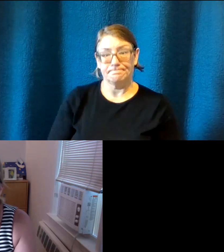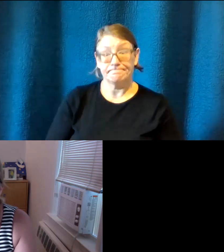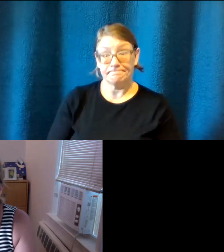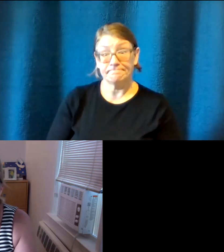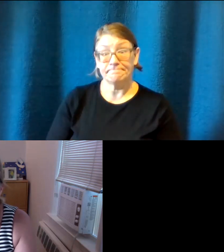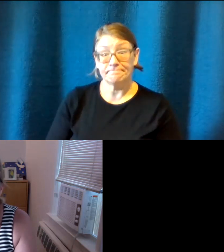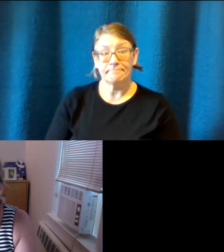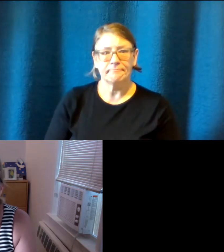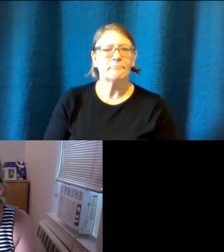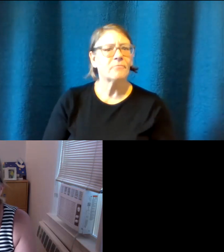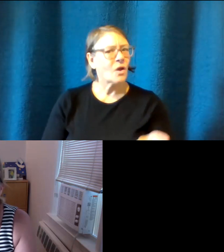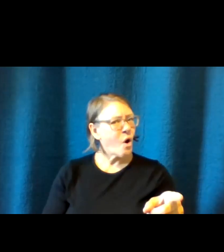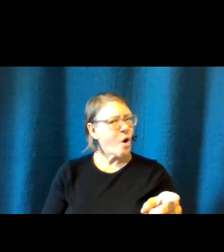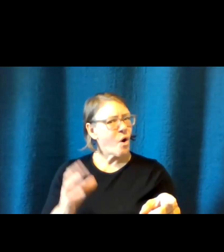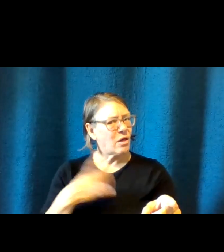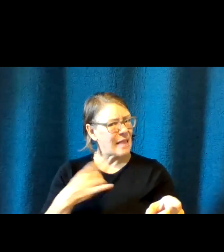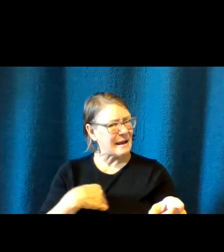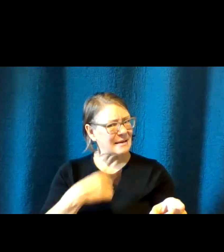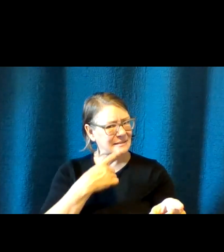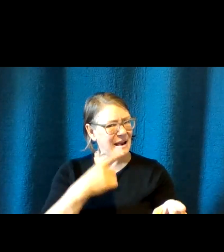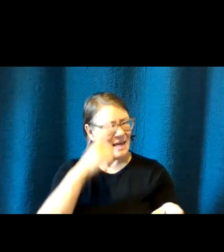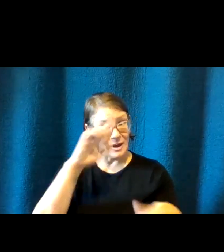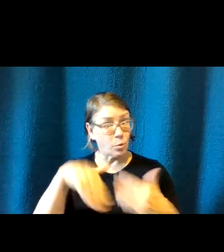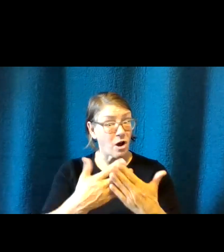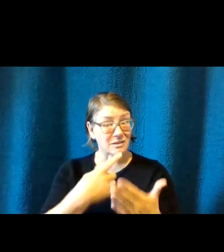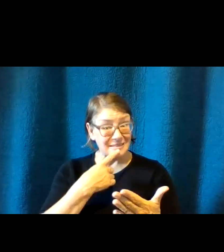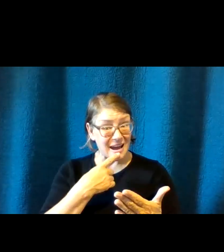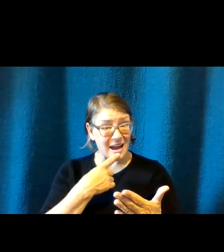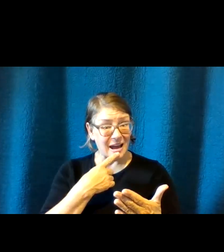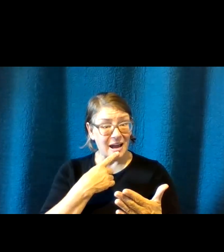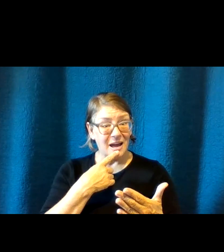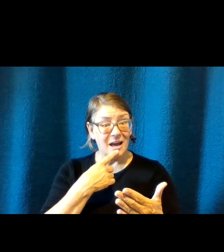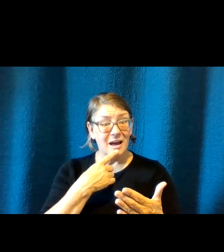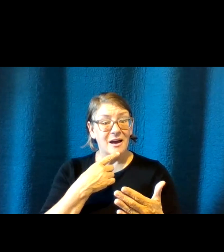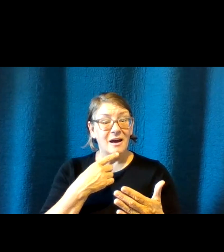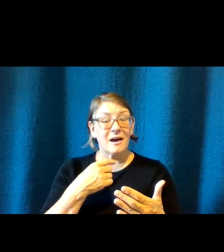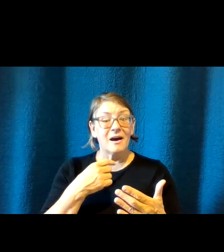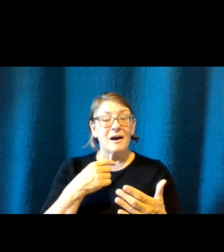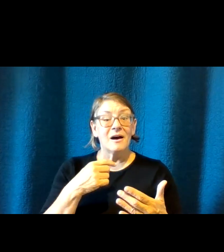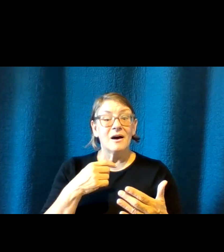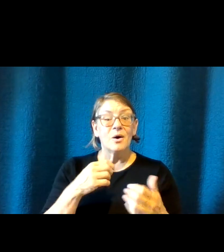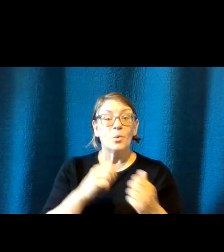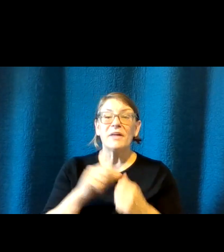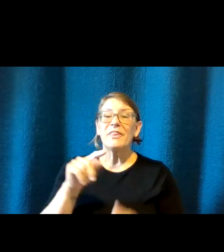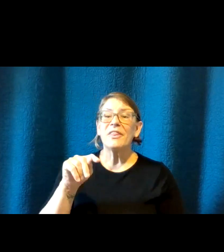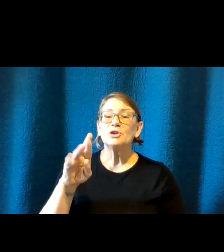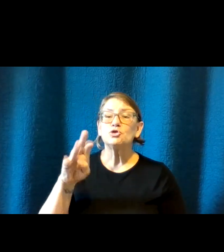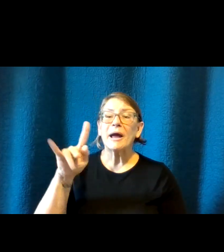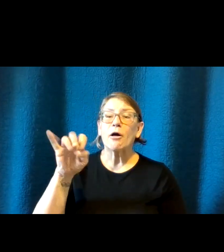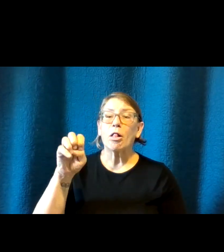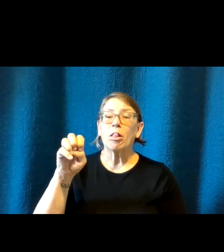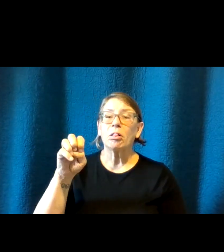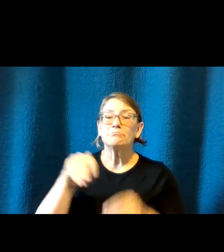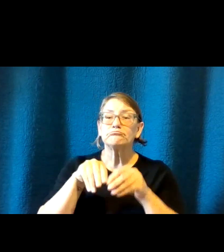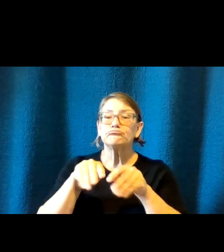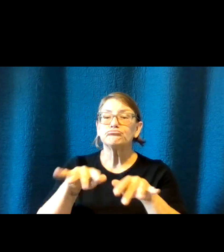Yeah, so I like I said, I think what we're all saying, if we, in the trickle effect, like Sarah's saying, if we start